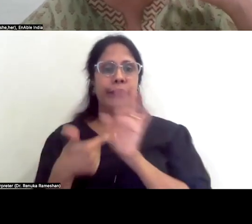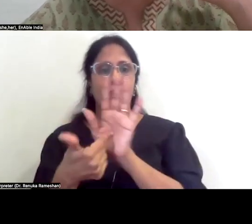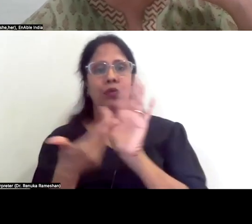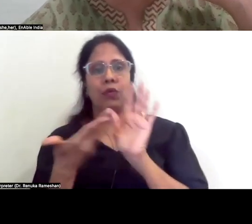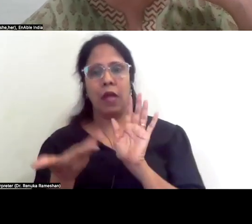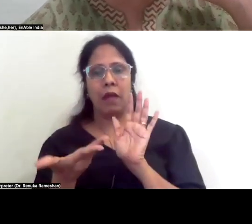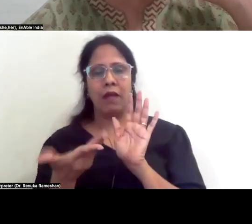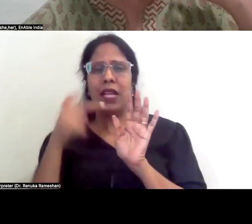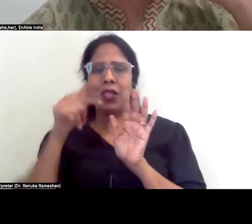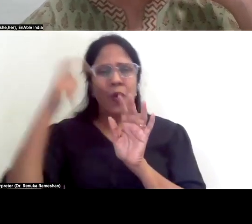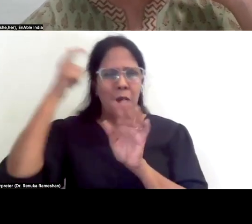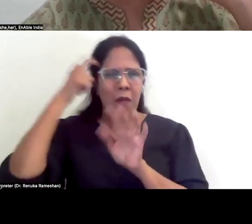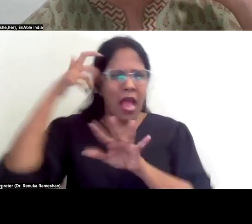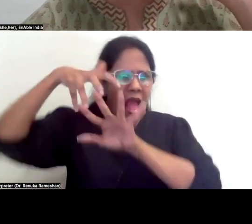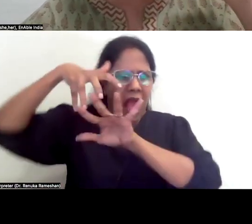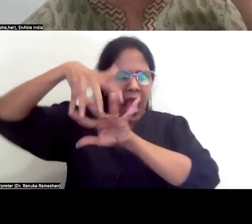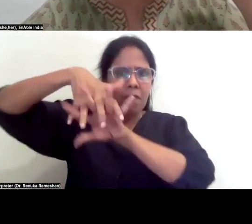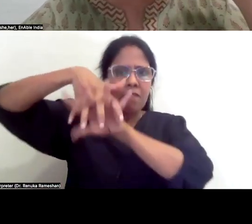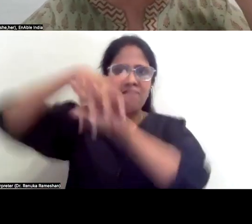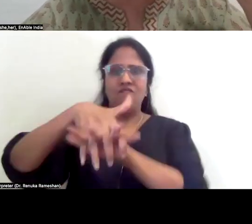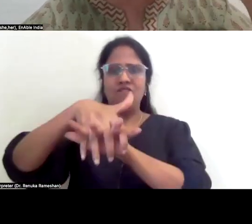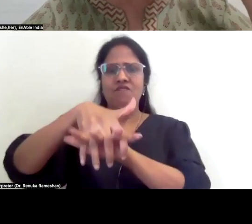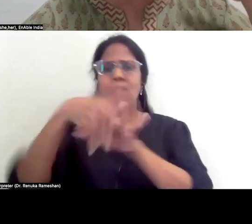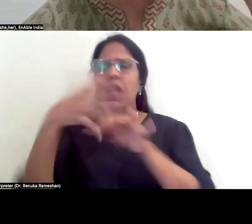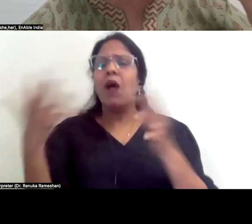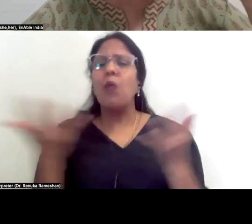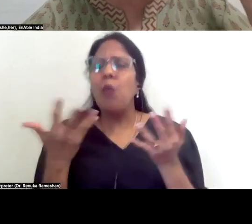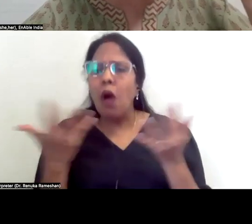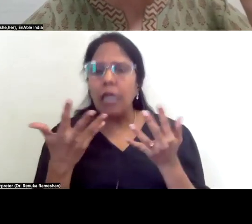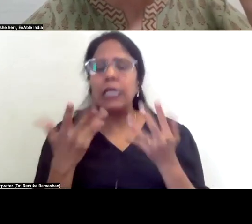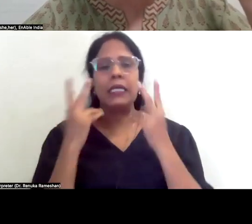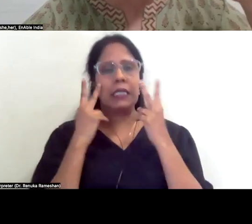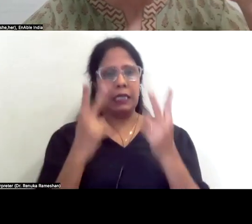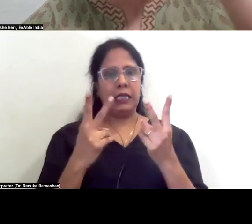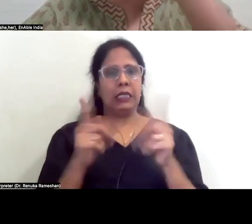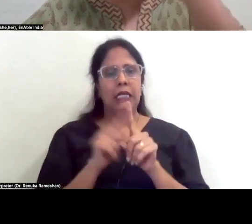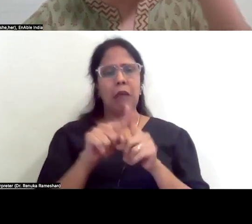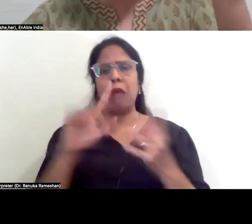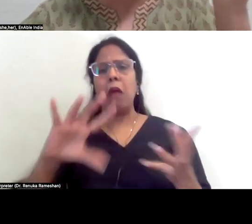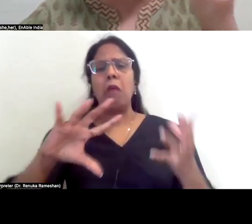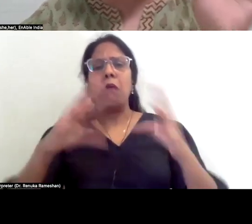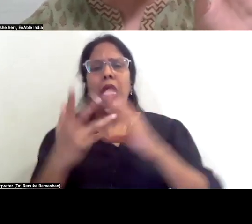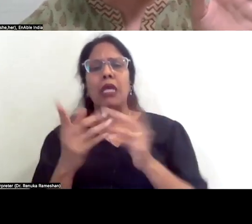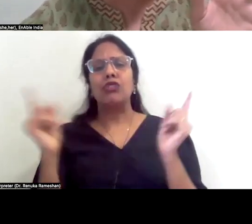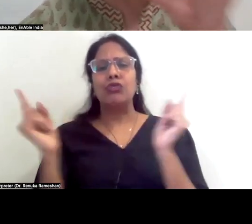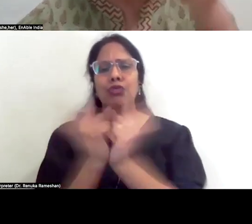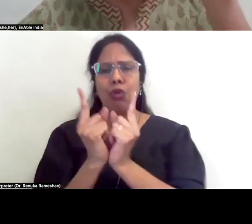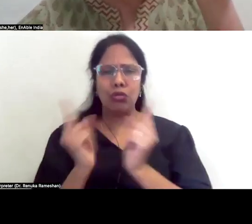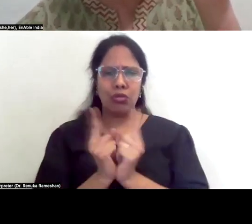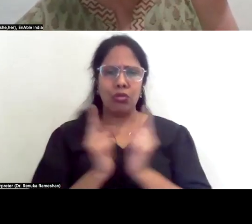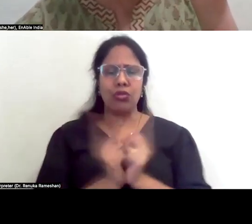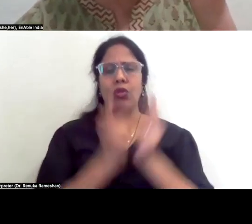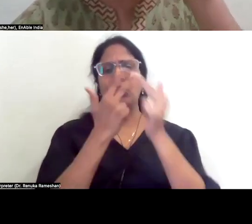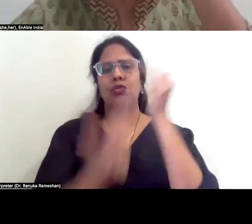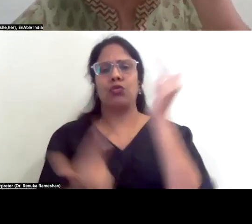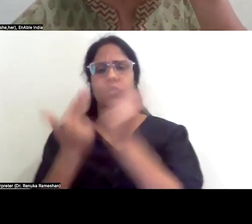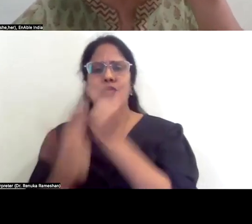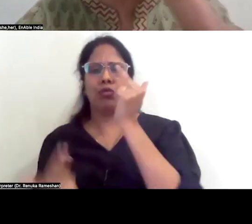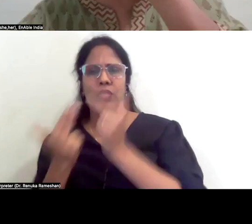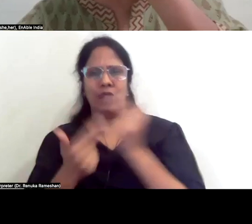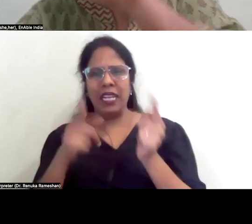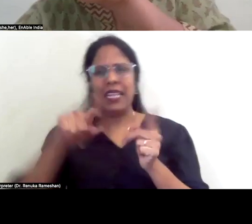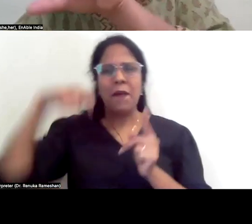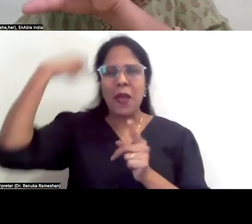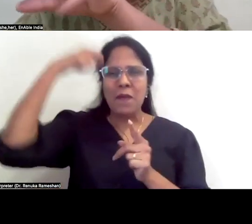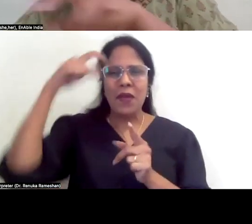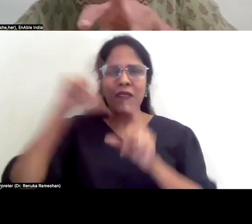this mental model is. Actually, a mental model starts creating very simple stories. It's like a small narrative of a movie. You saw that movie now. Hero